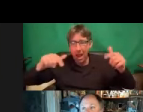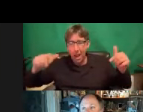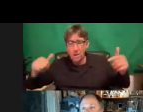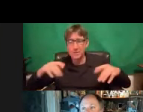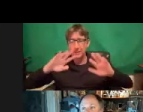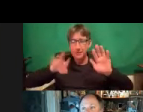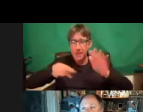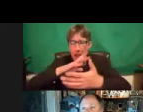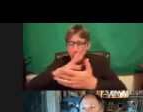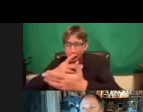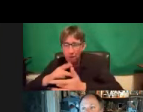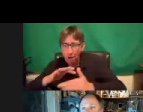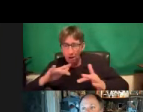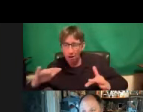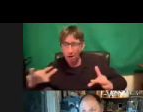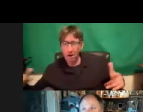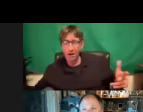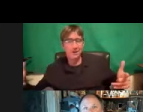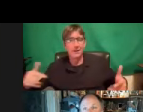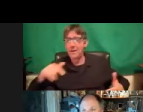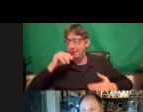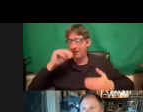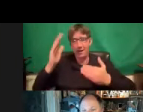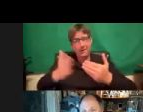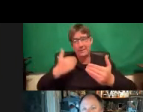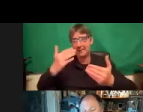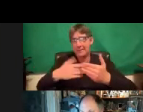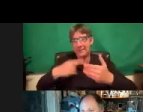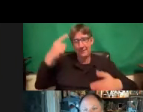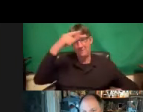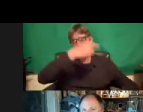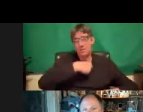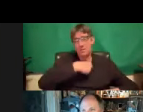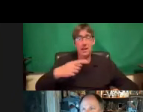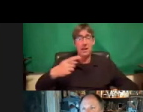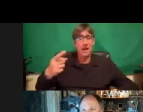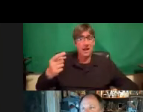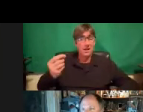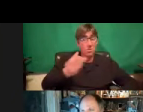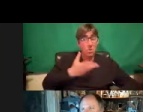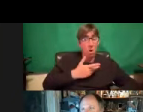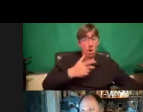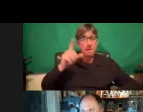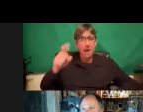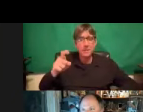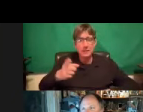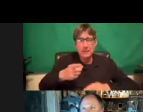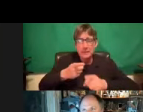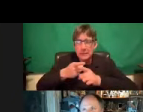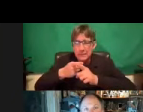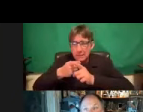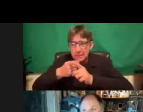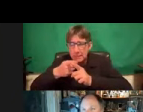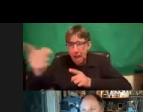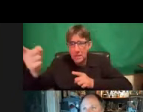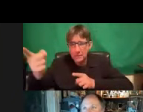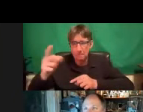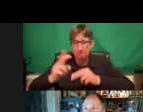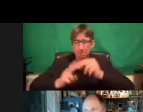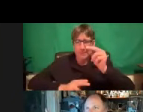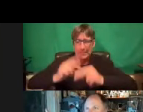not have a tool available that could easily do it, and it's something we'd have to custom build, I believe. But I think that is the answer. I might be wildly wrong, but we can go with that for